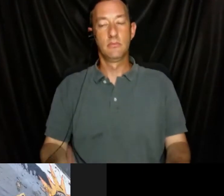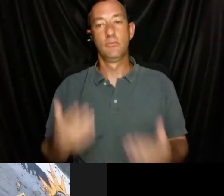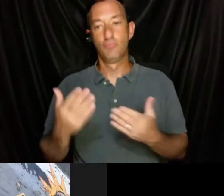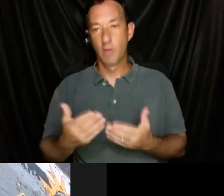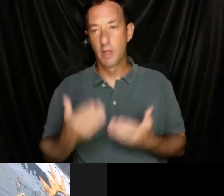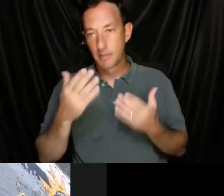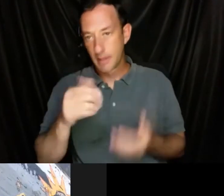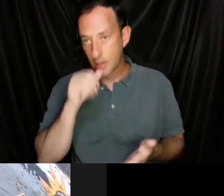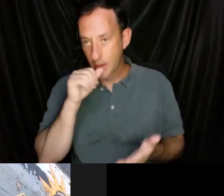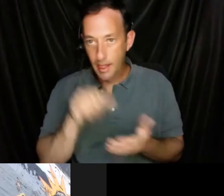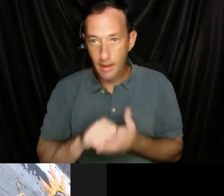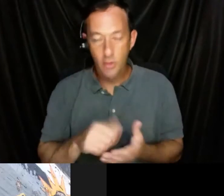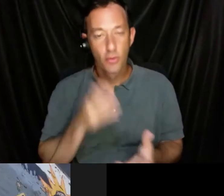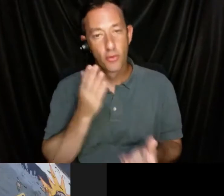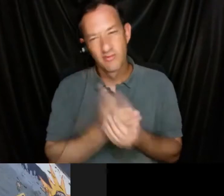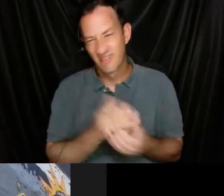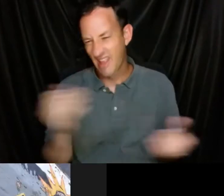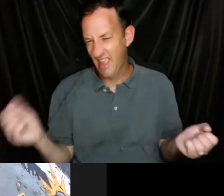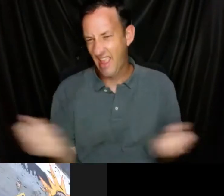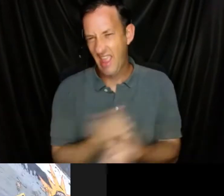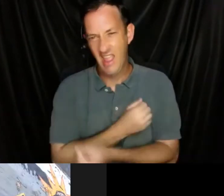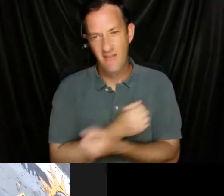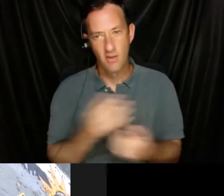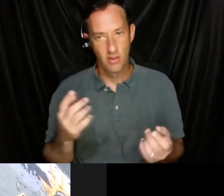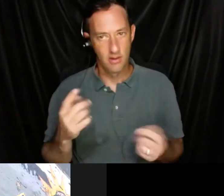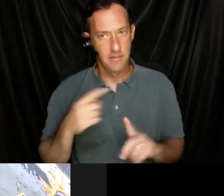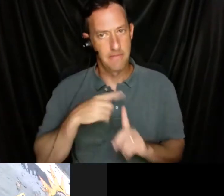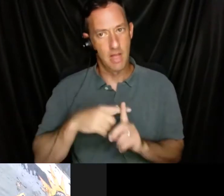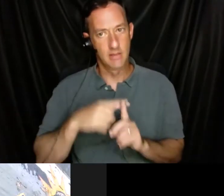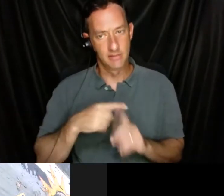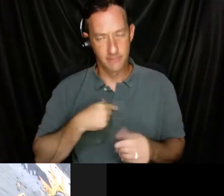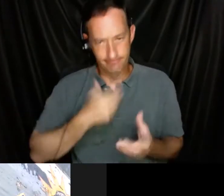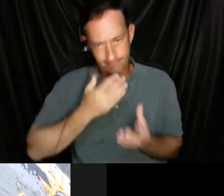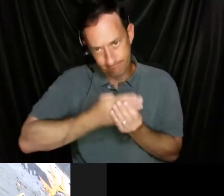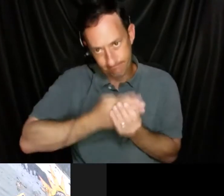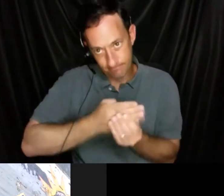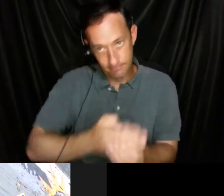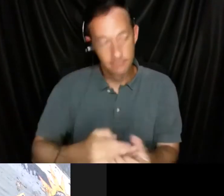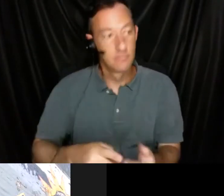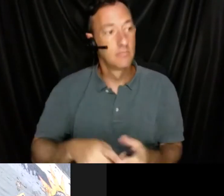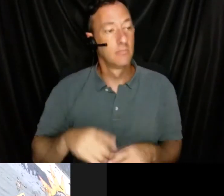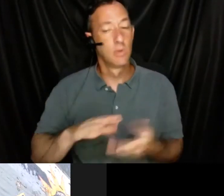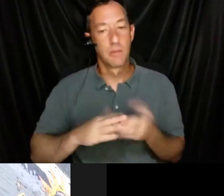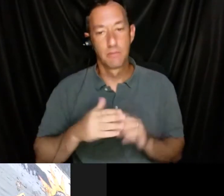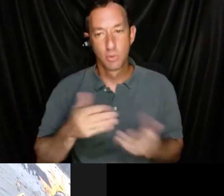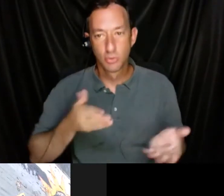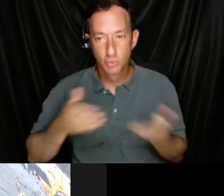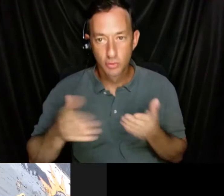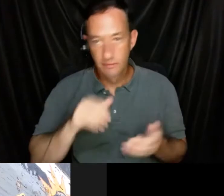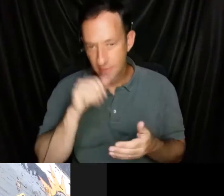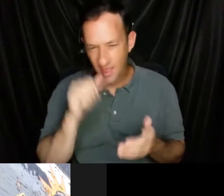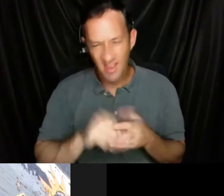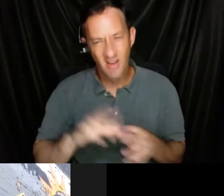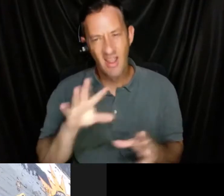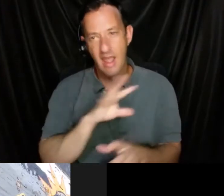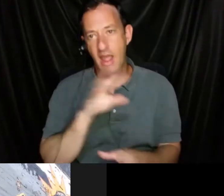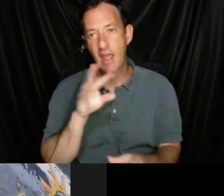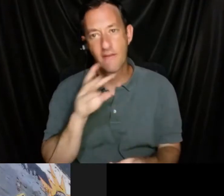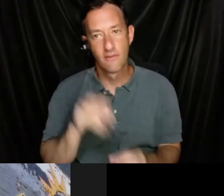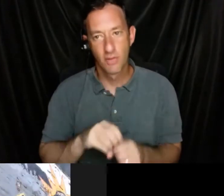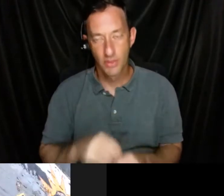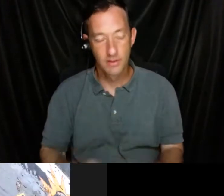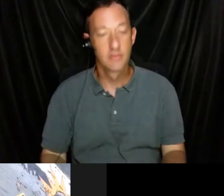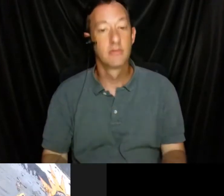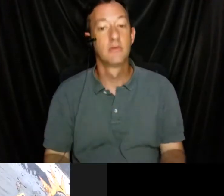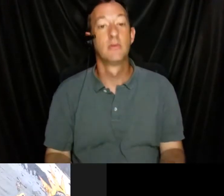recommendation letters, everything that I had done positive, community service letters, everything. And